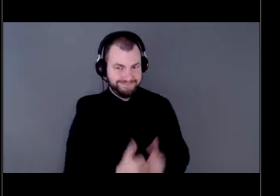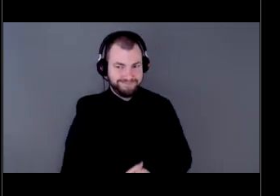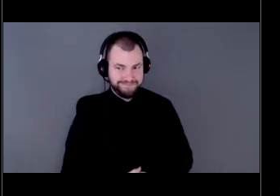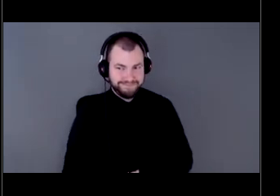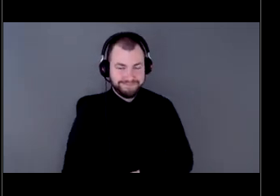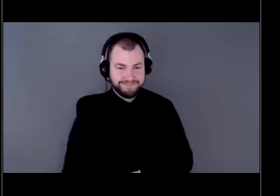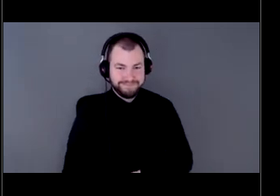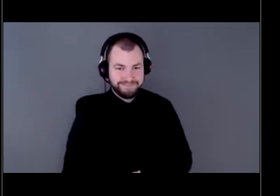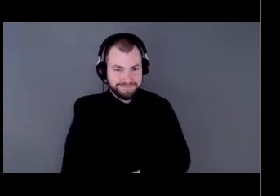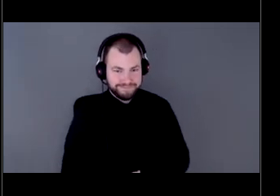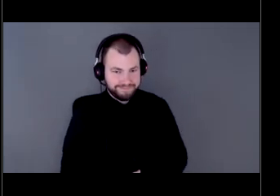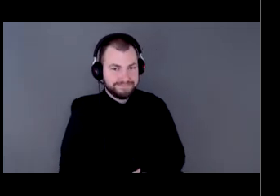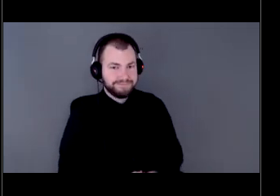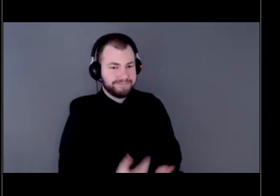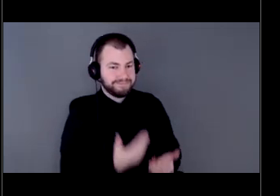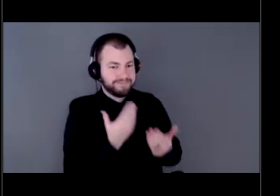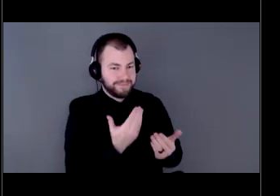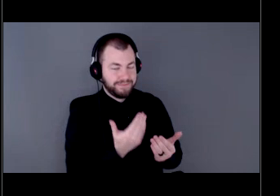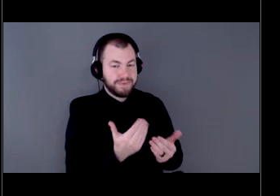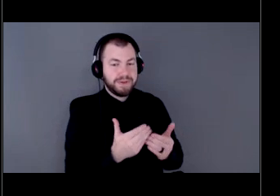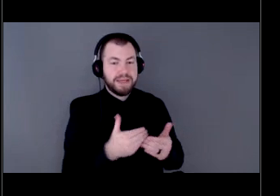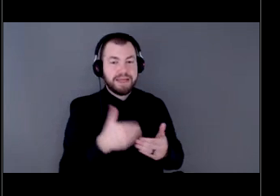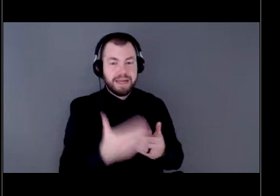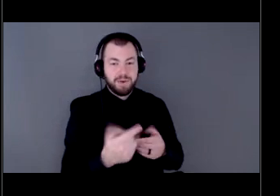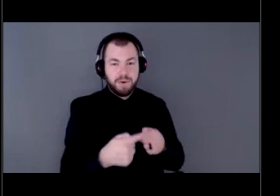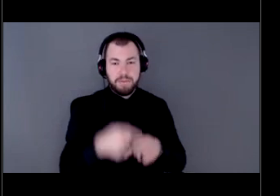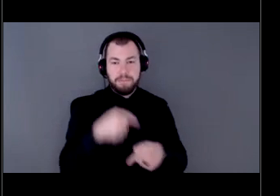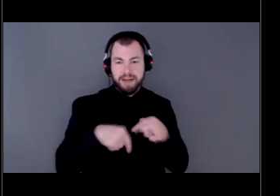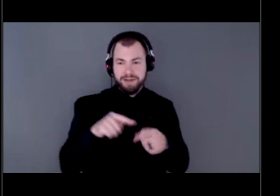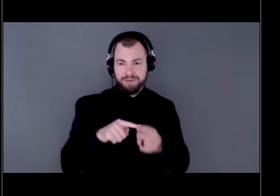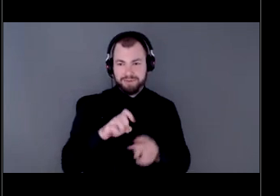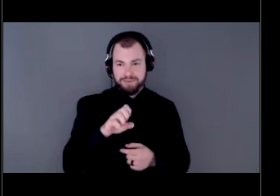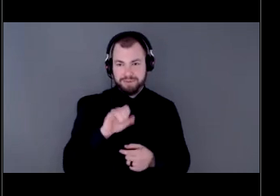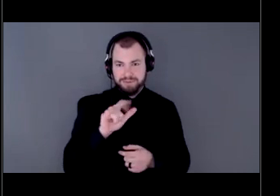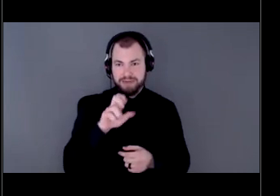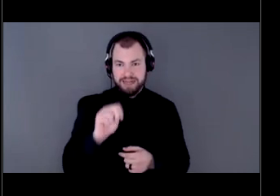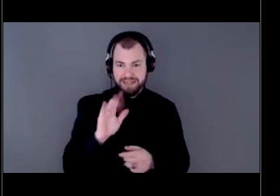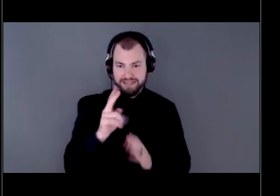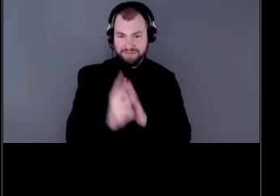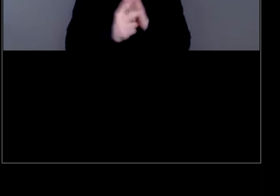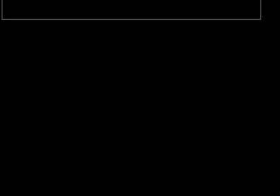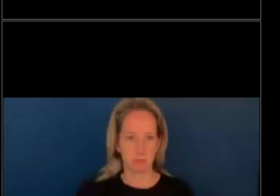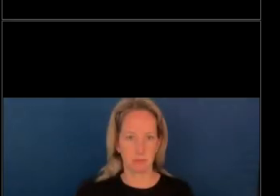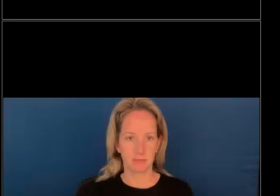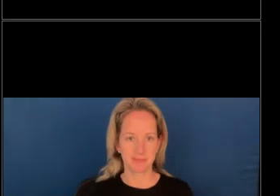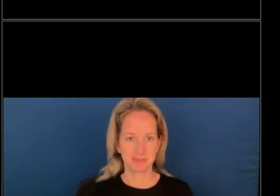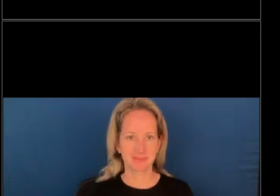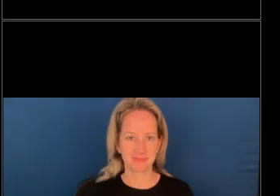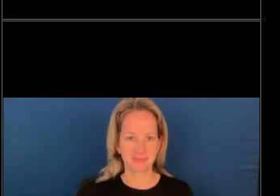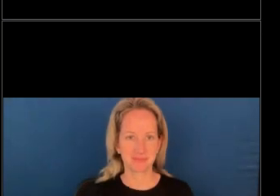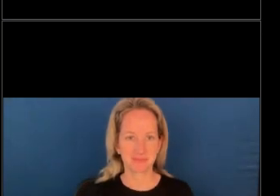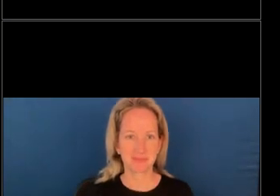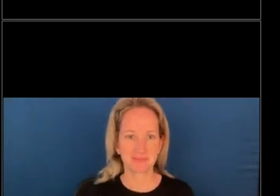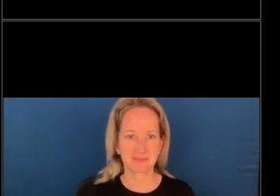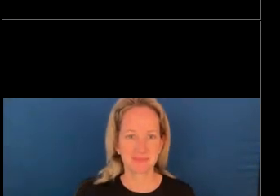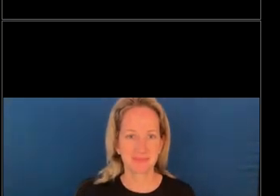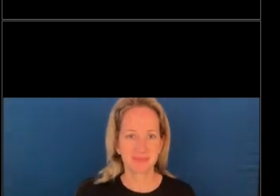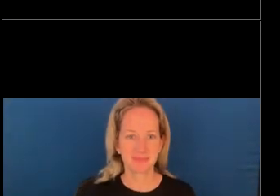Thank you. And next we're going to go back to Eileen's video for the Pacific Island Marine Debris Community Action